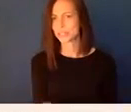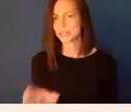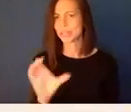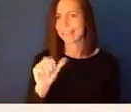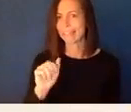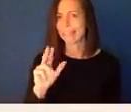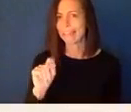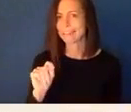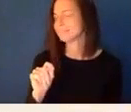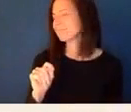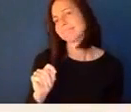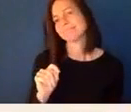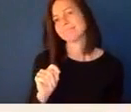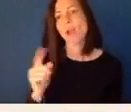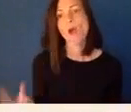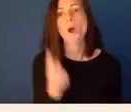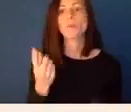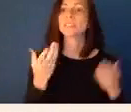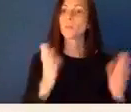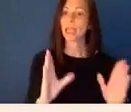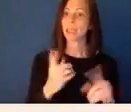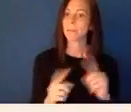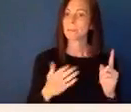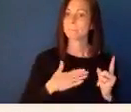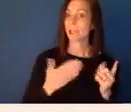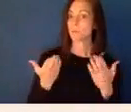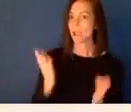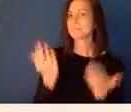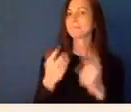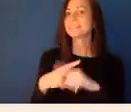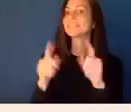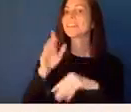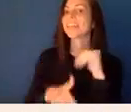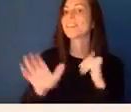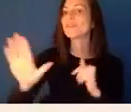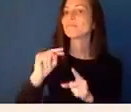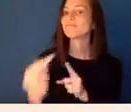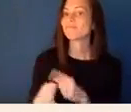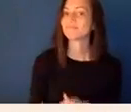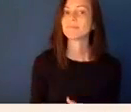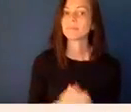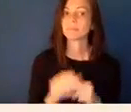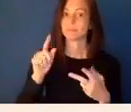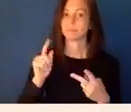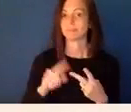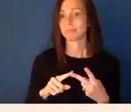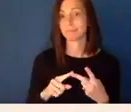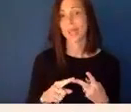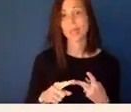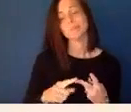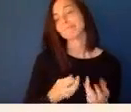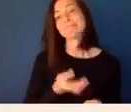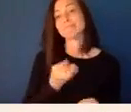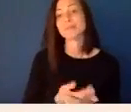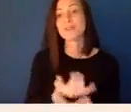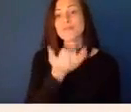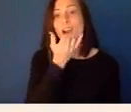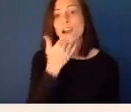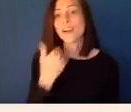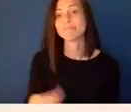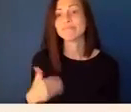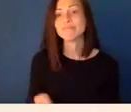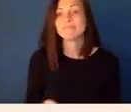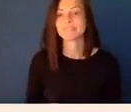way. My way just might be different from yours. The second thing is to prove them wrong. So going along those same lines, those